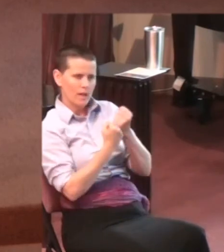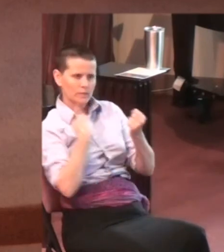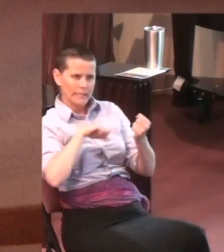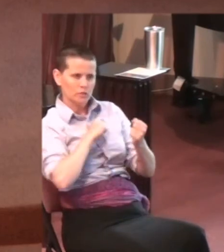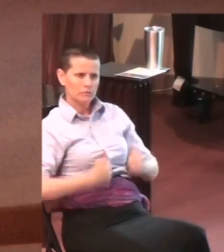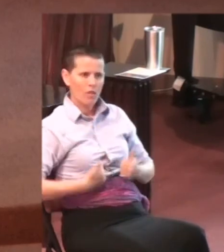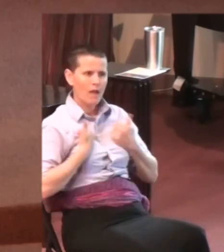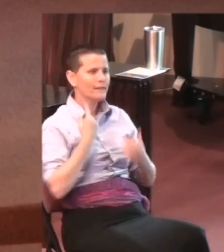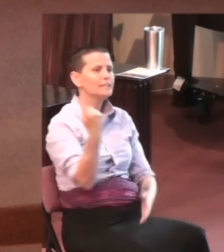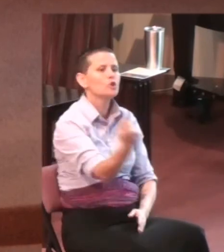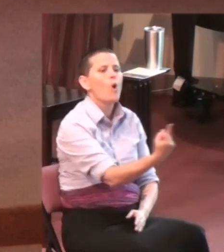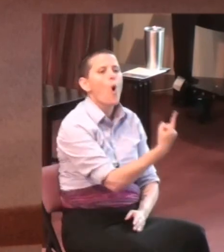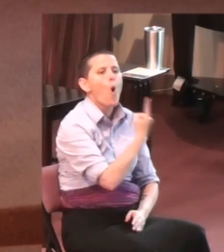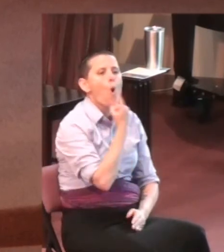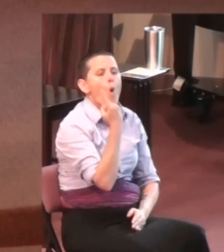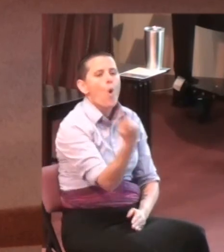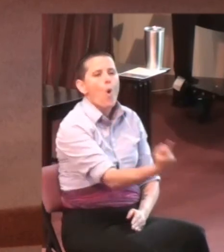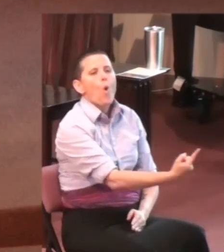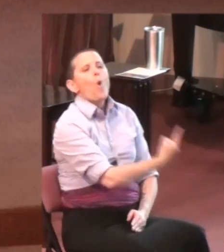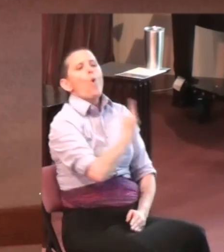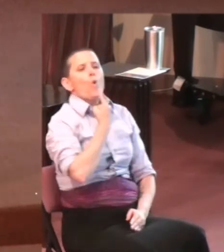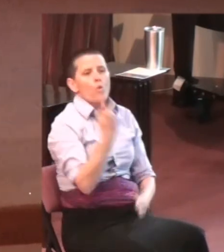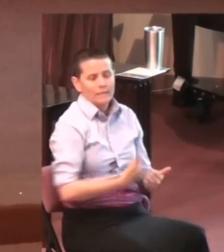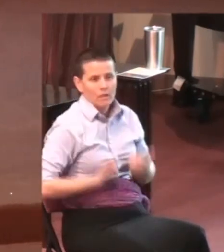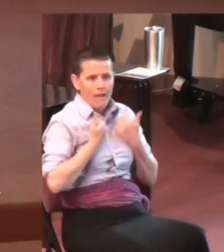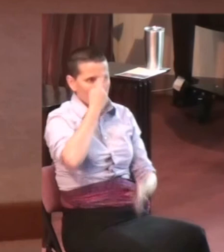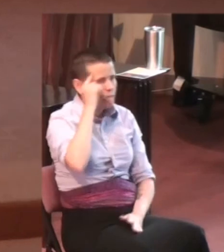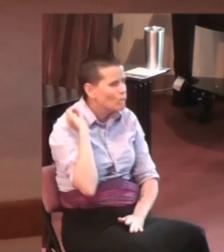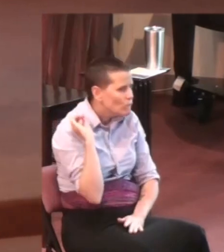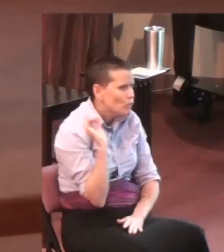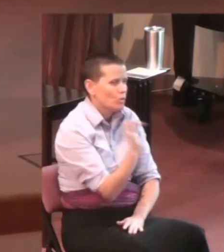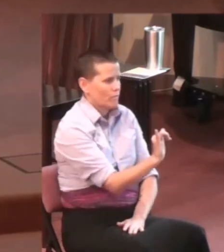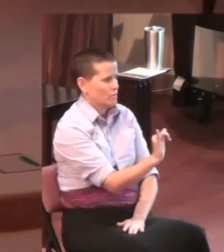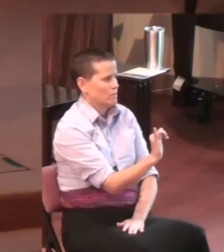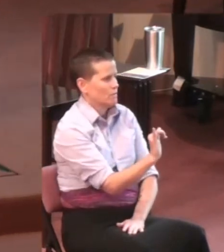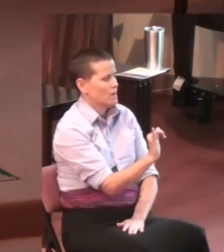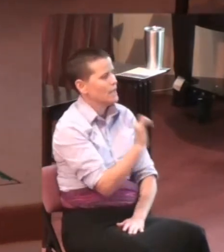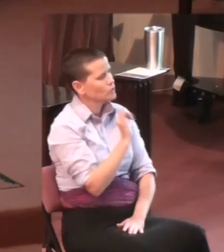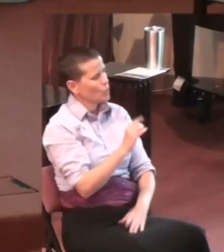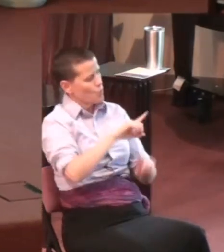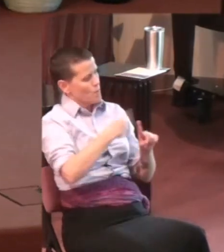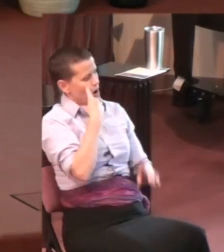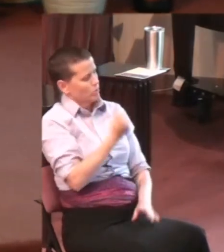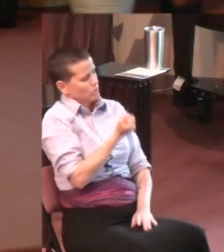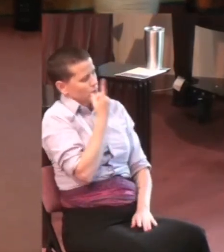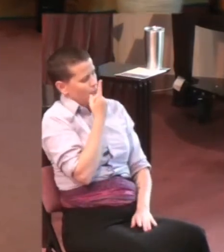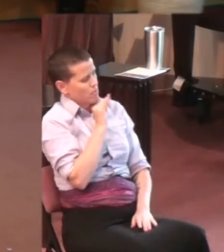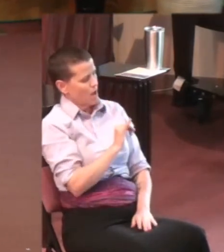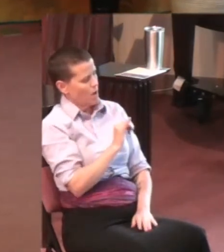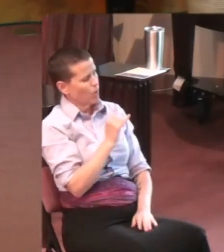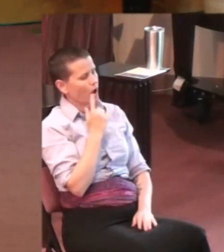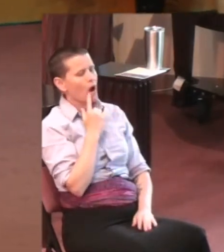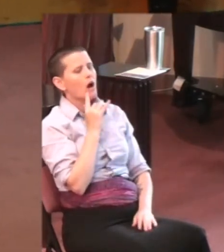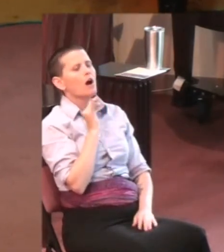Eventually that presence does truly radiate every part of our being. And so it's that practice